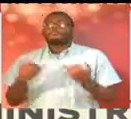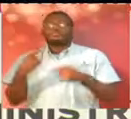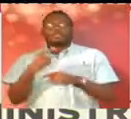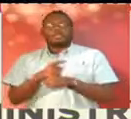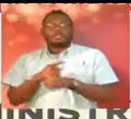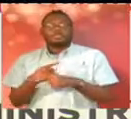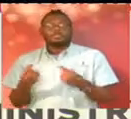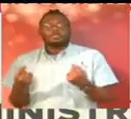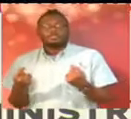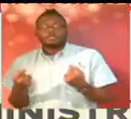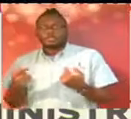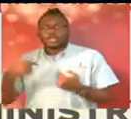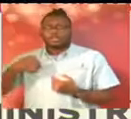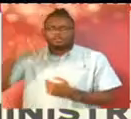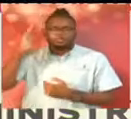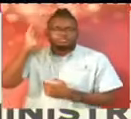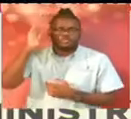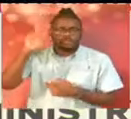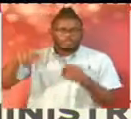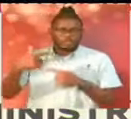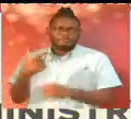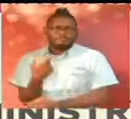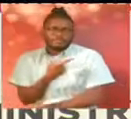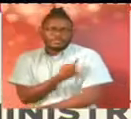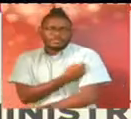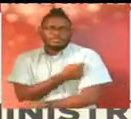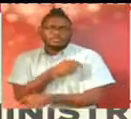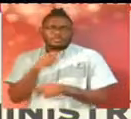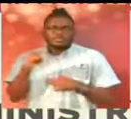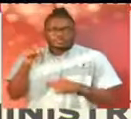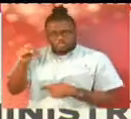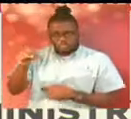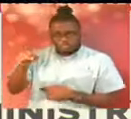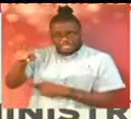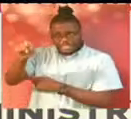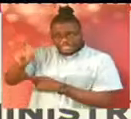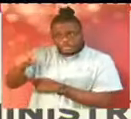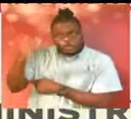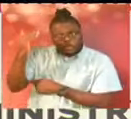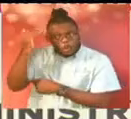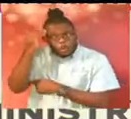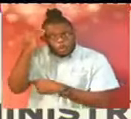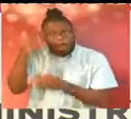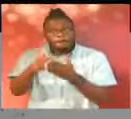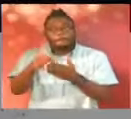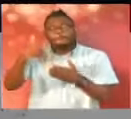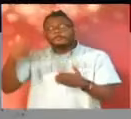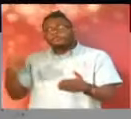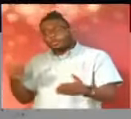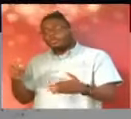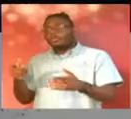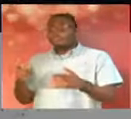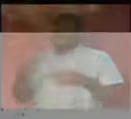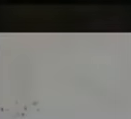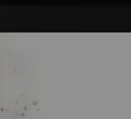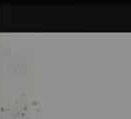vaccination and what you should be aware of before and after. Slides, please.